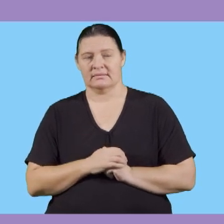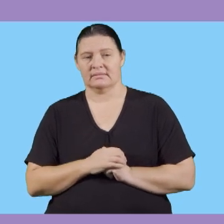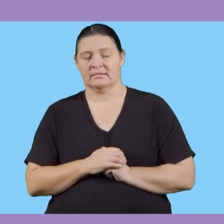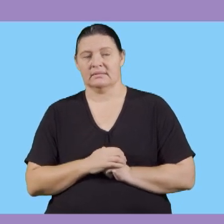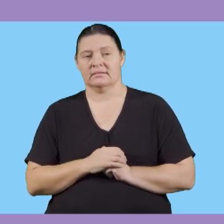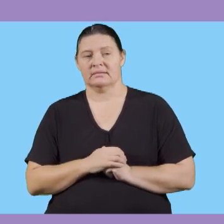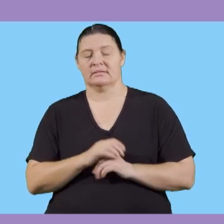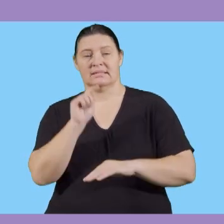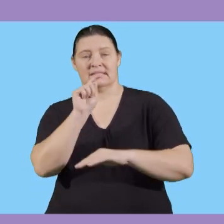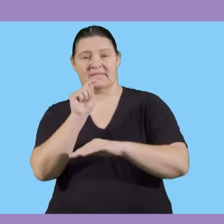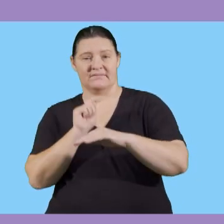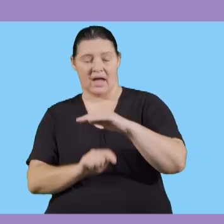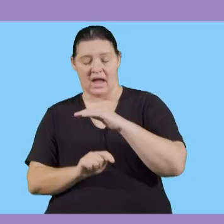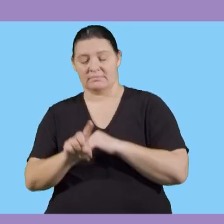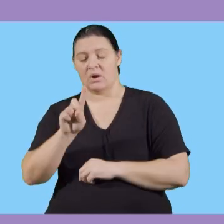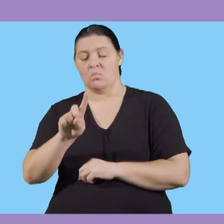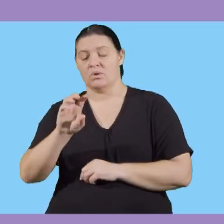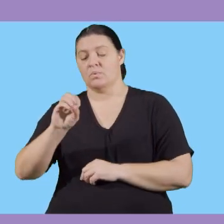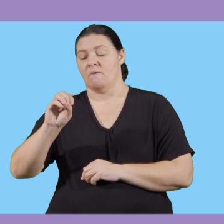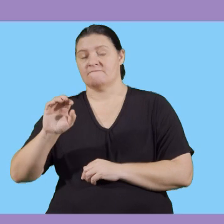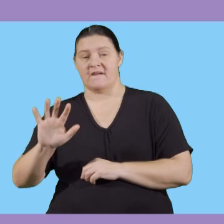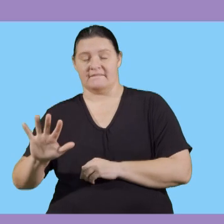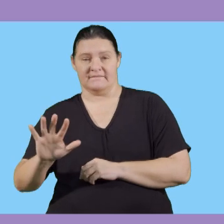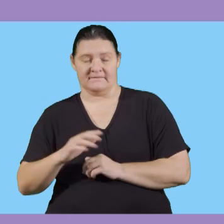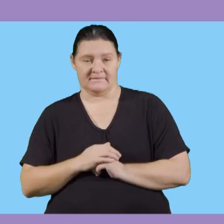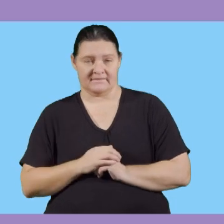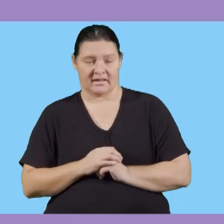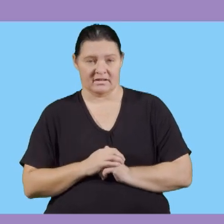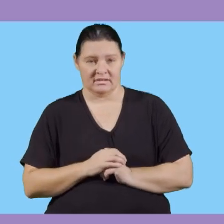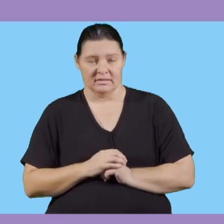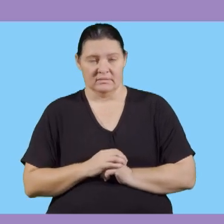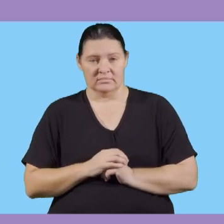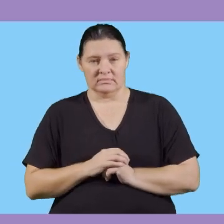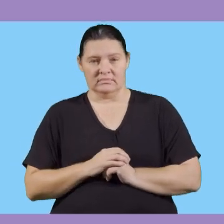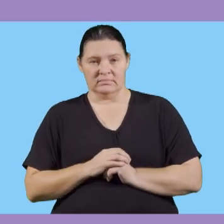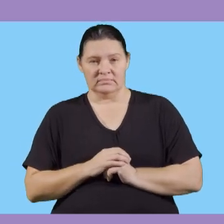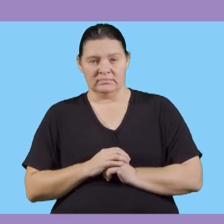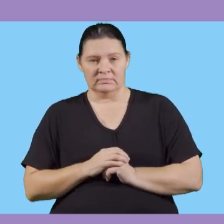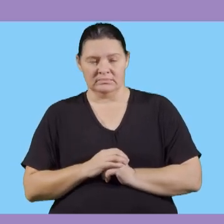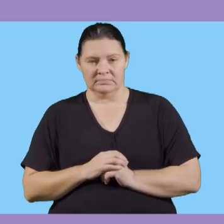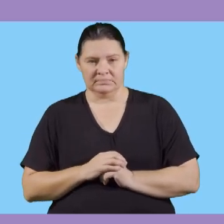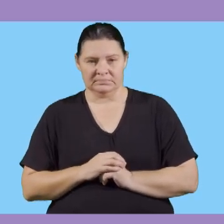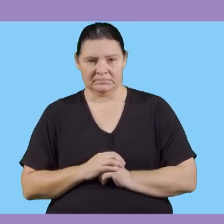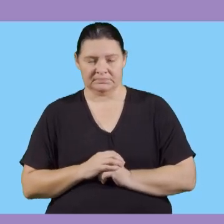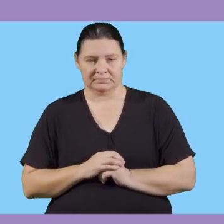420 kilometers. And we are dividing this by our speed, which we've been given